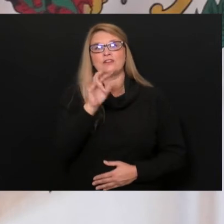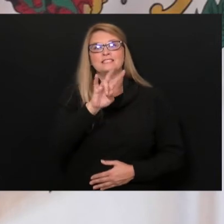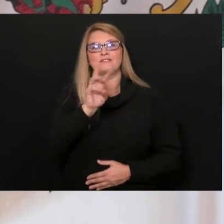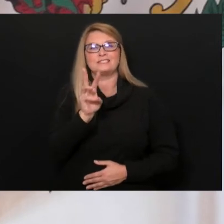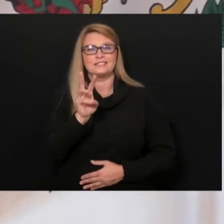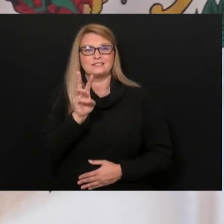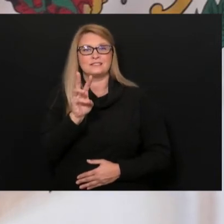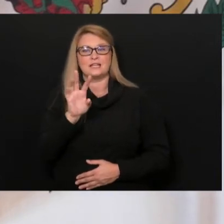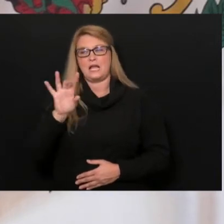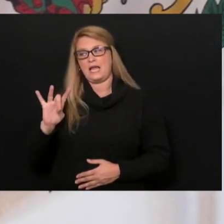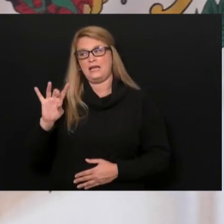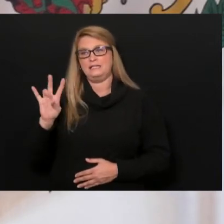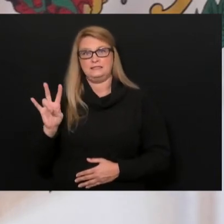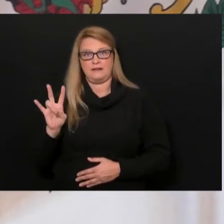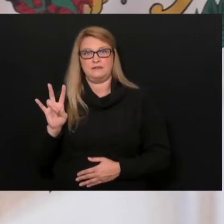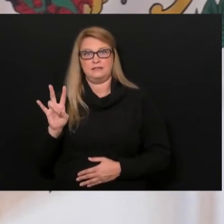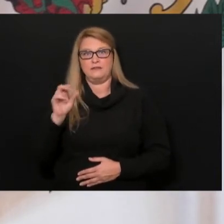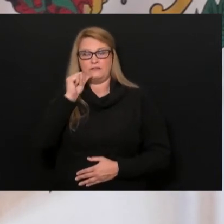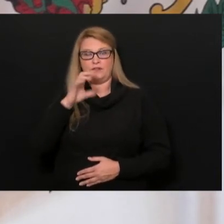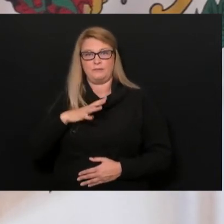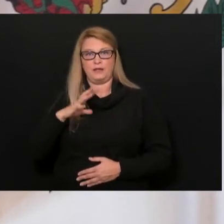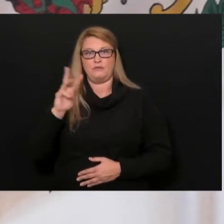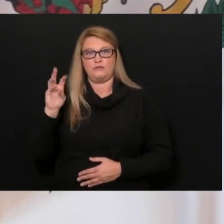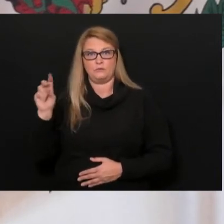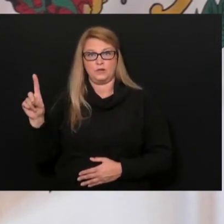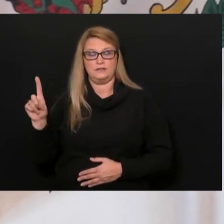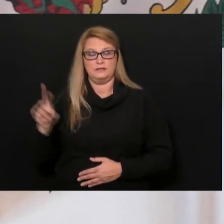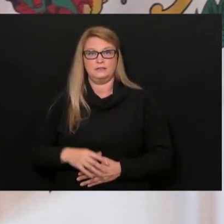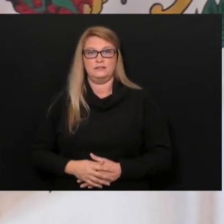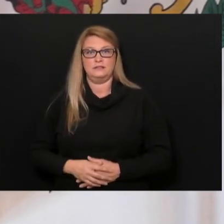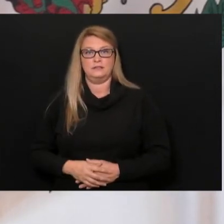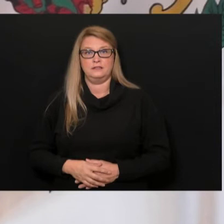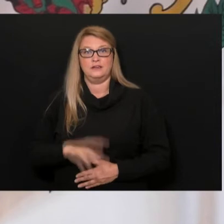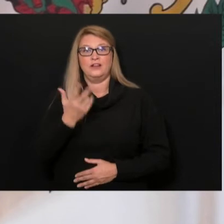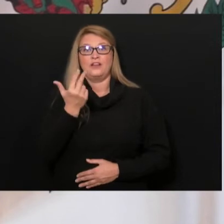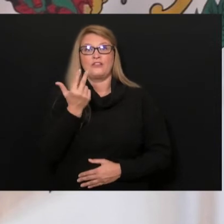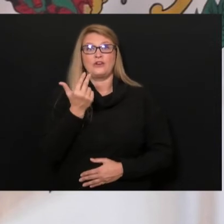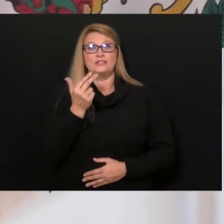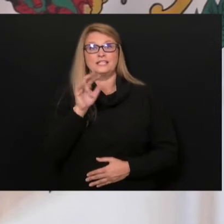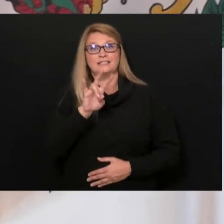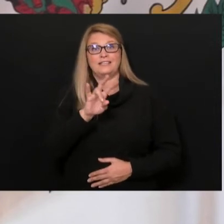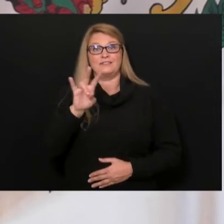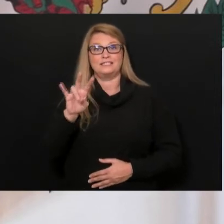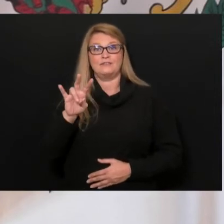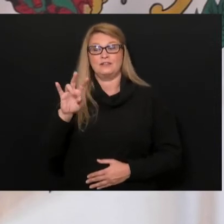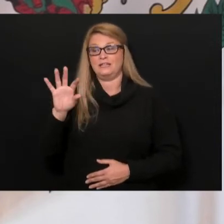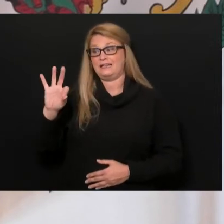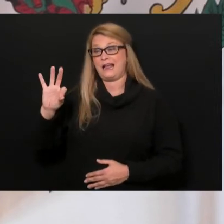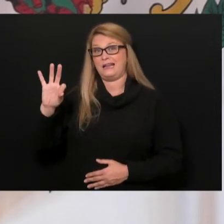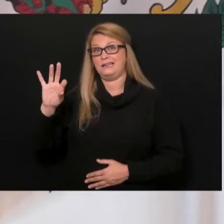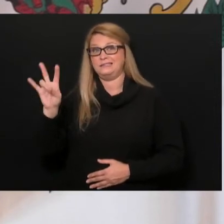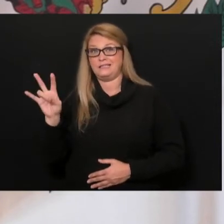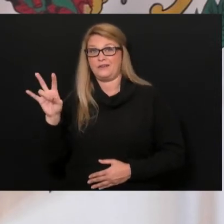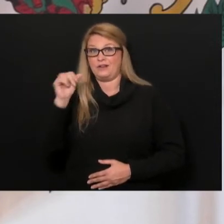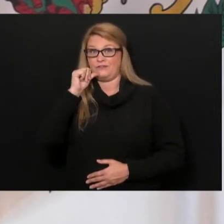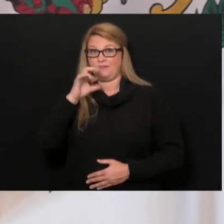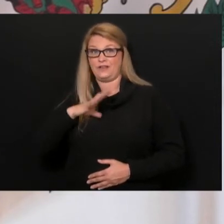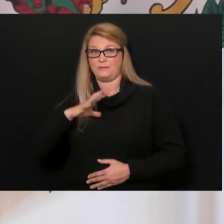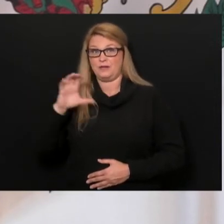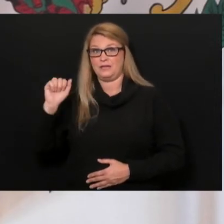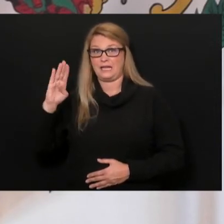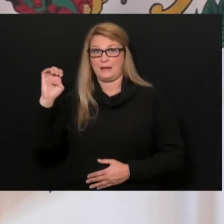death is an 87-year-old female from Wood County. Our 1,377th death is a 97-year-old female from